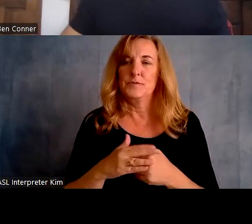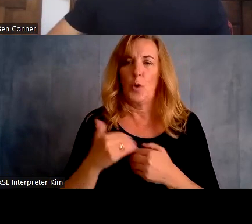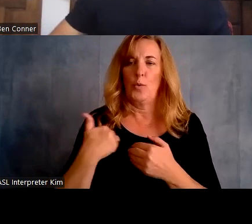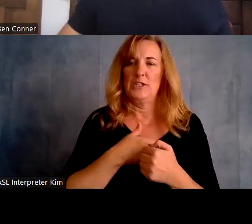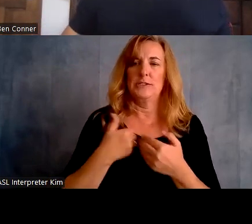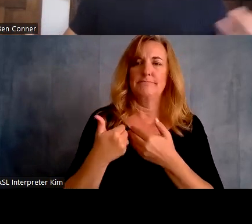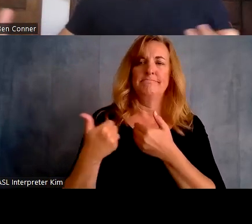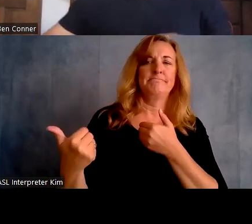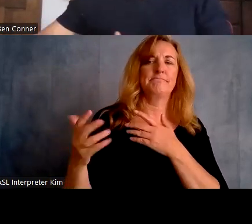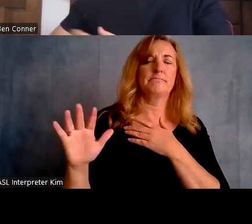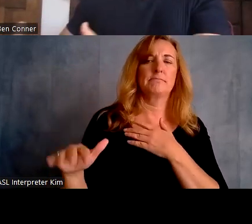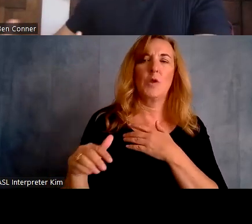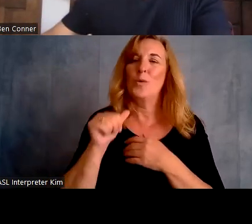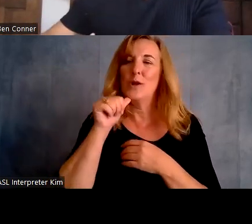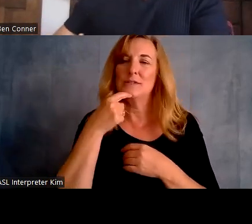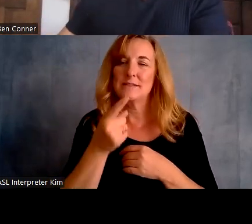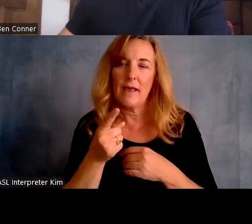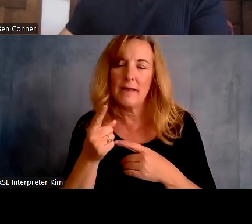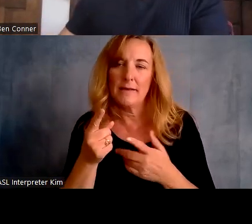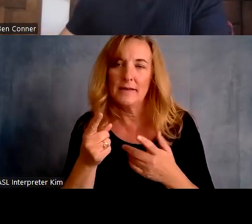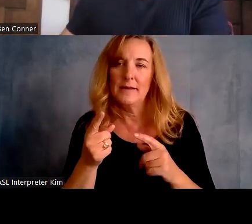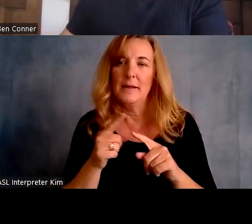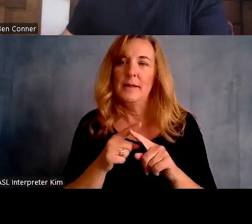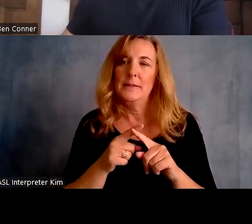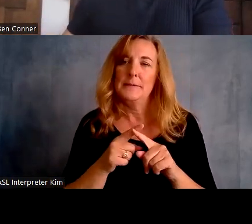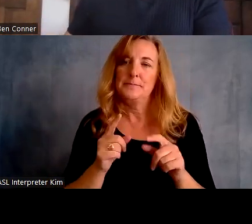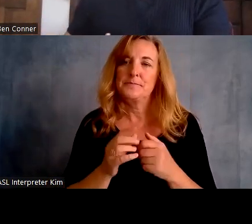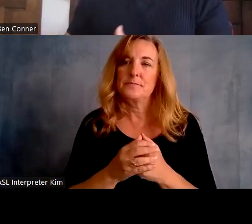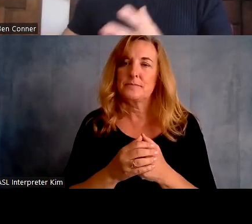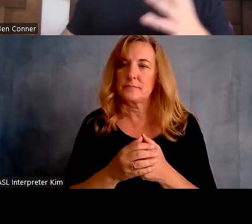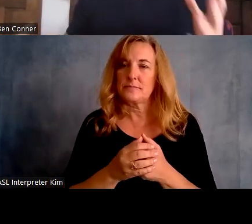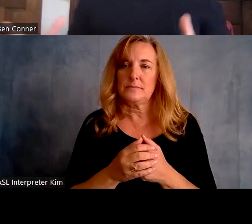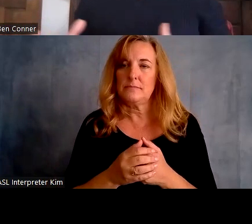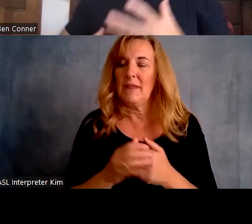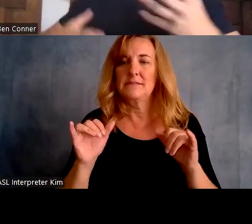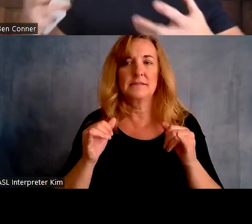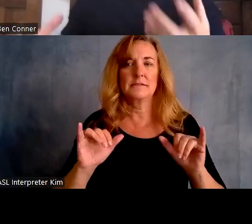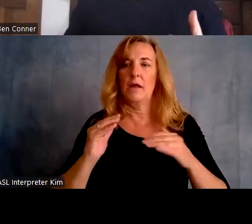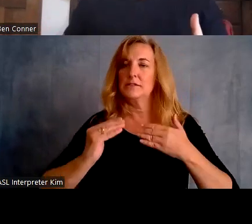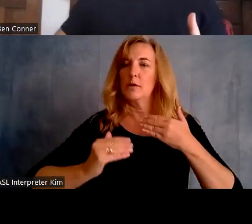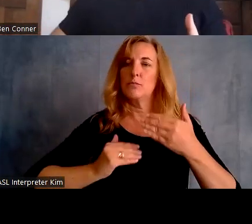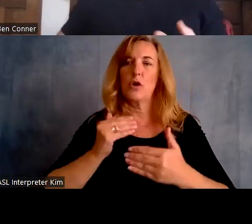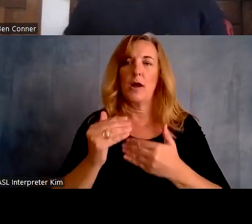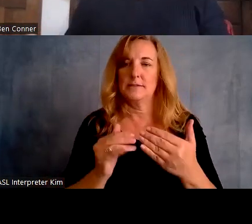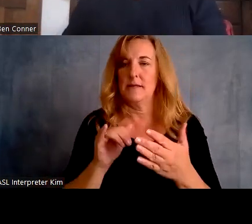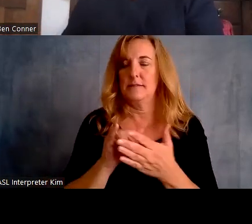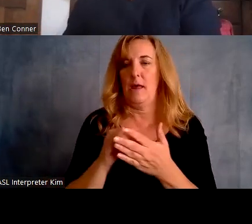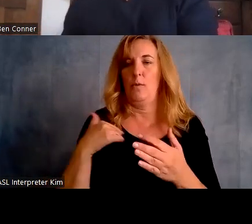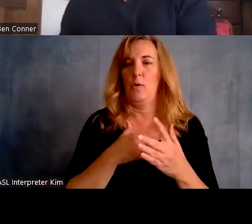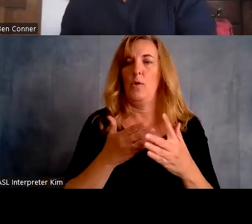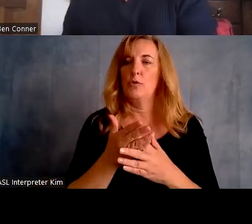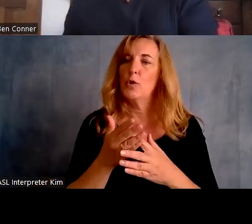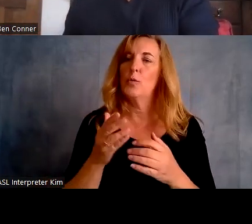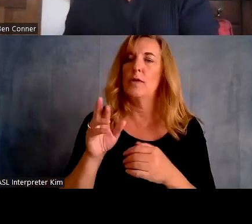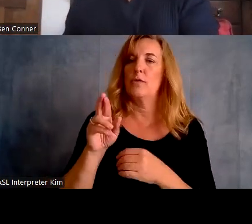it out loud, would I still want to be alive? It's a horrible process that people go through in